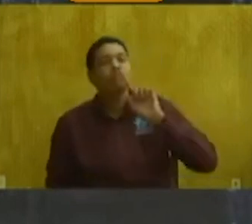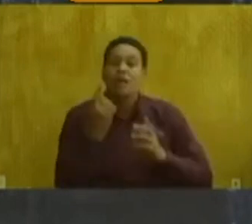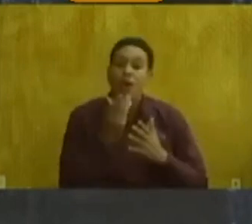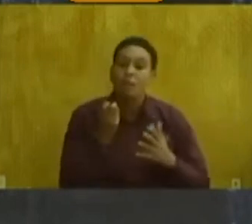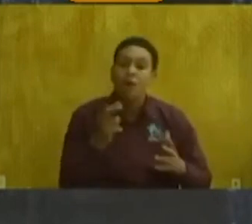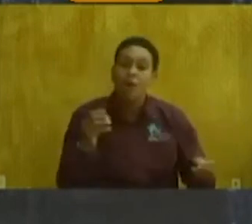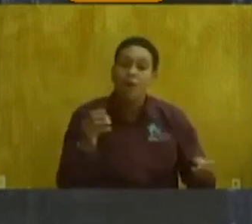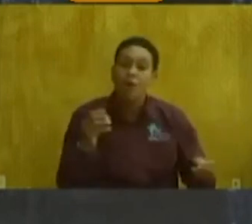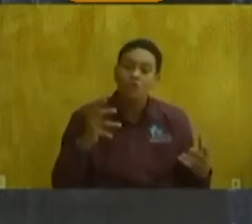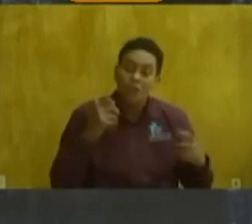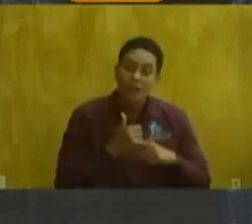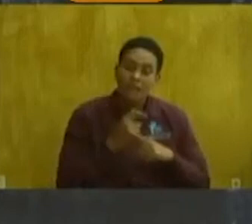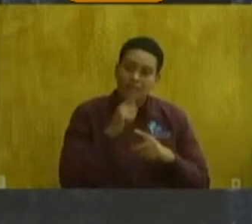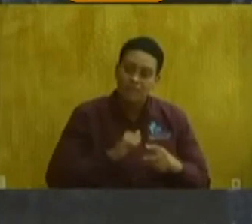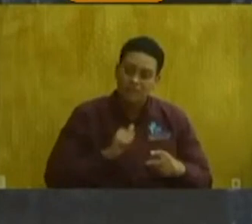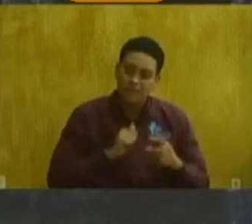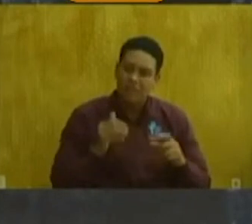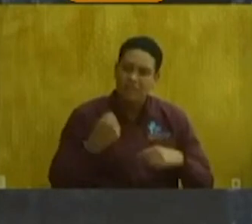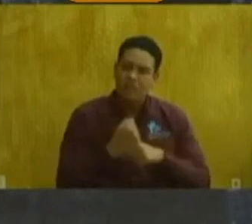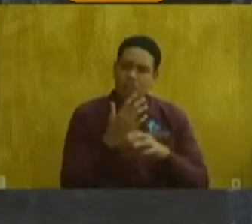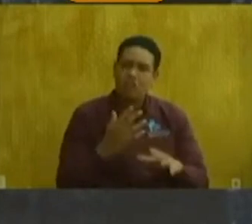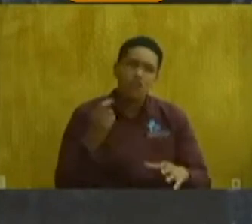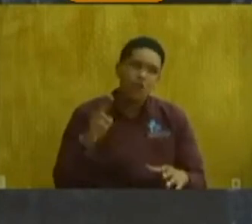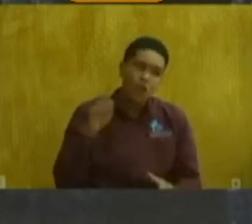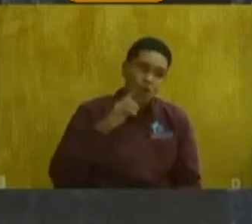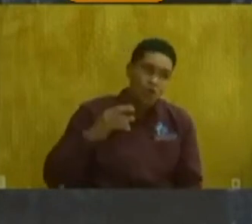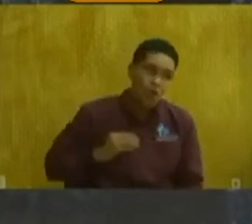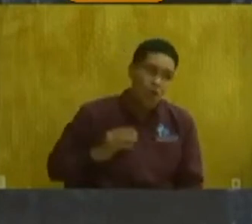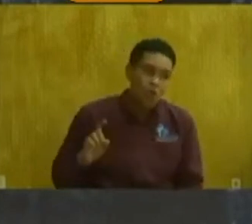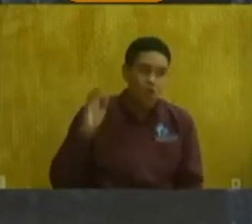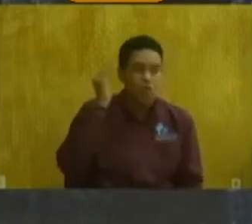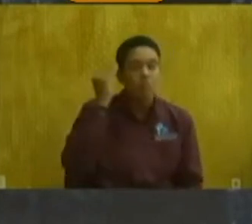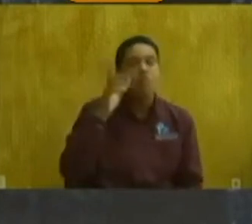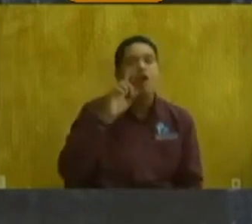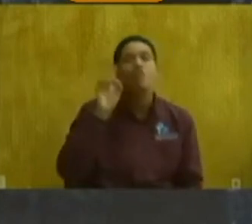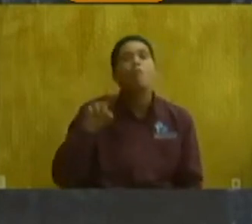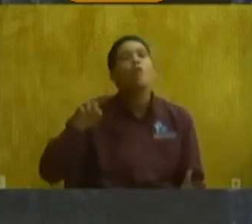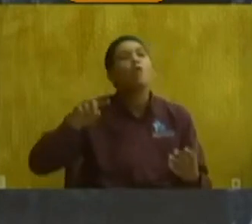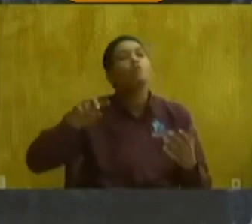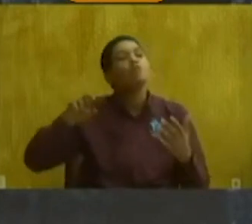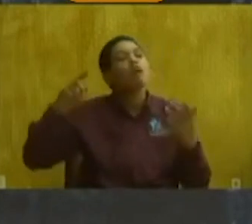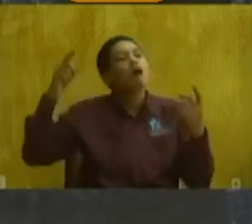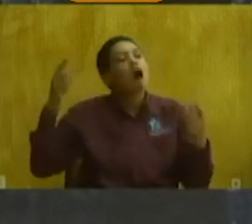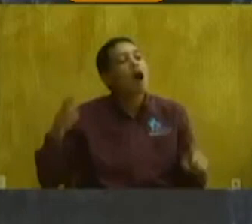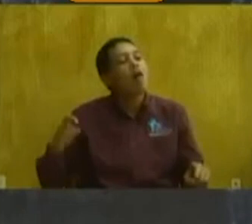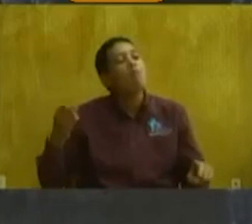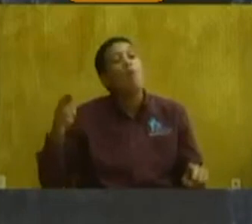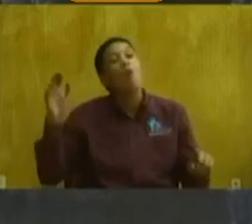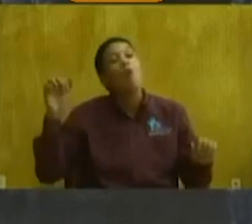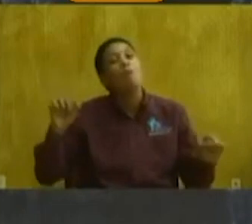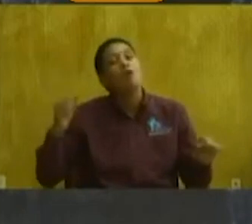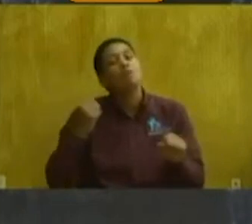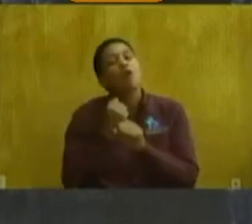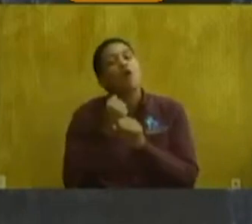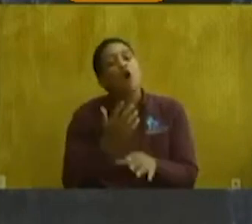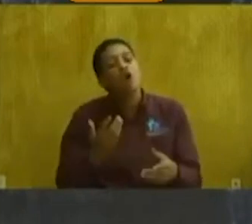supply licensee or self-generator or the owner is to report an incident which has caused or likely to cause a loss of